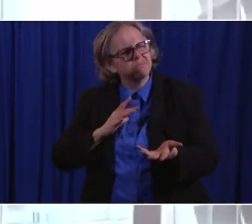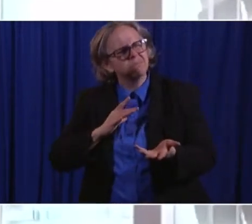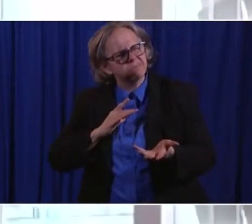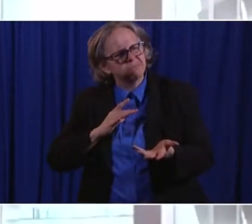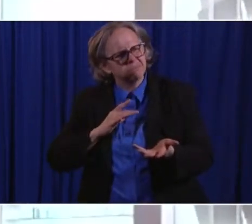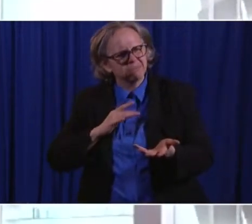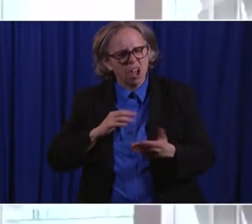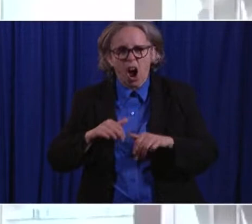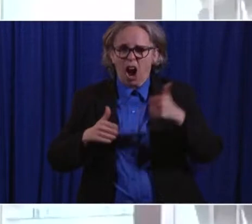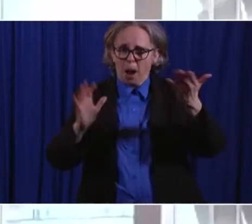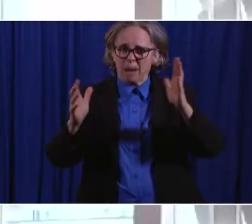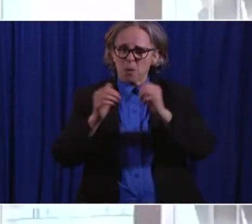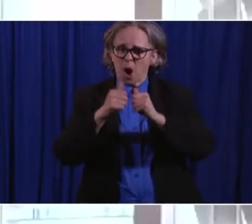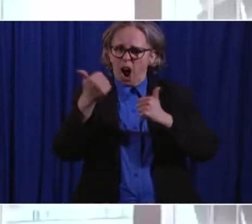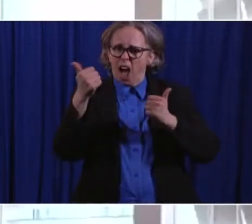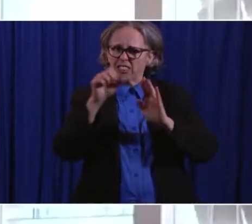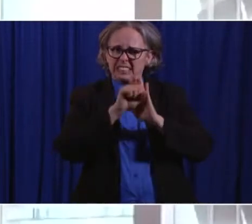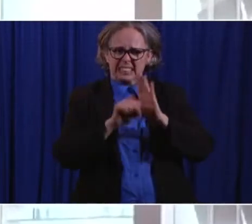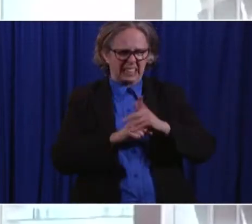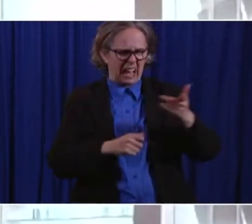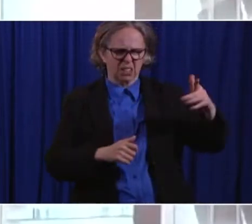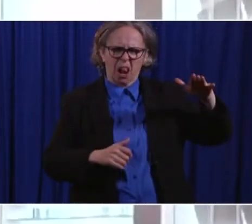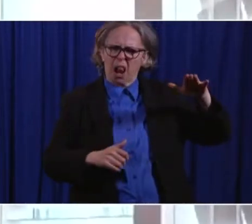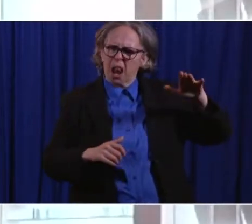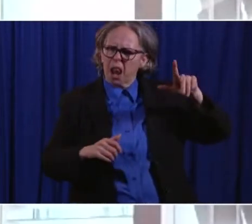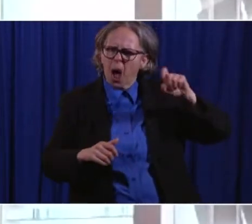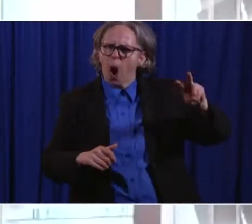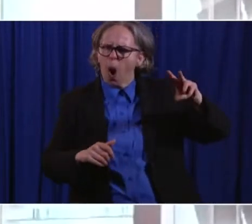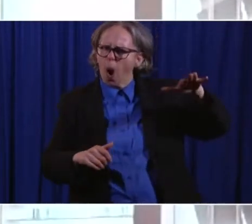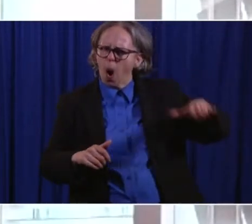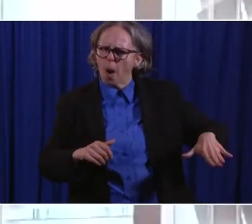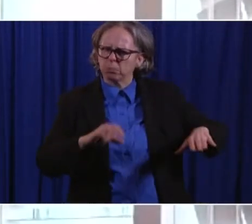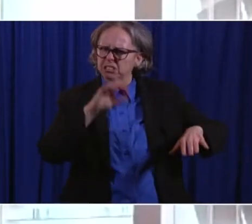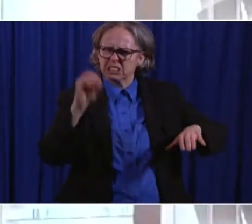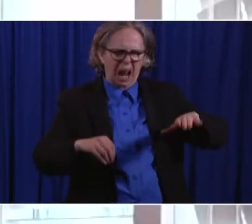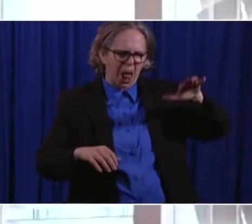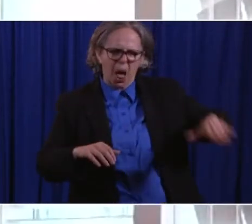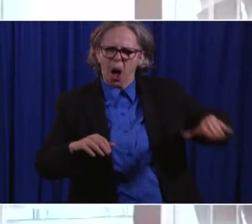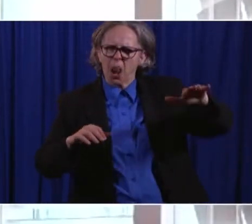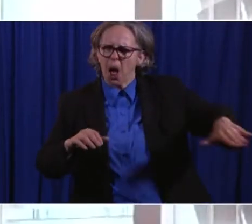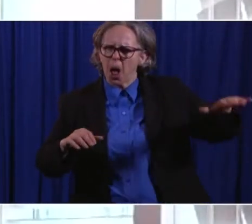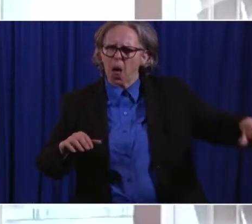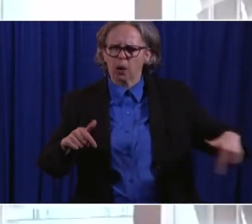when you go to other states. So those two factors working together